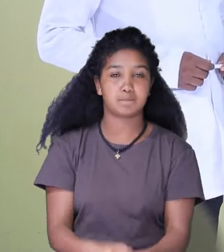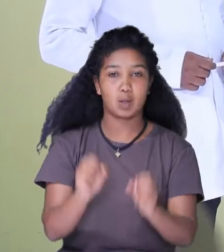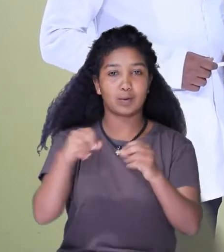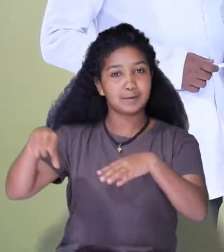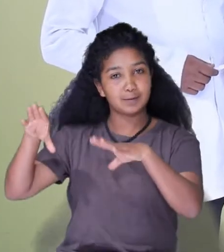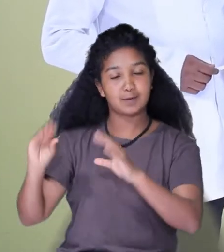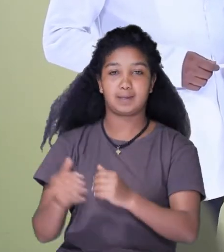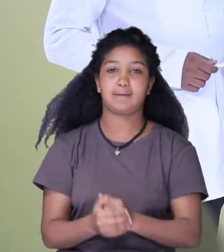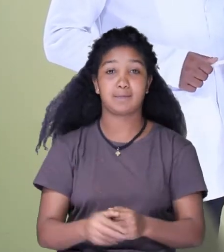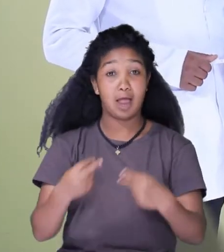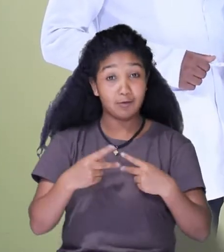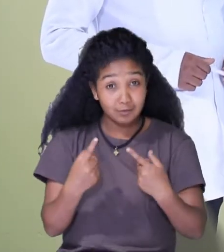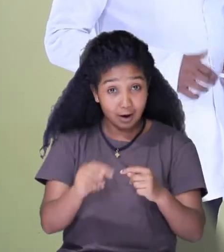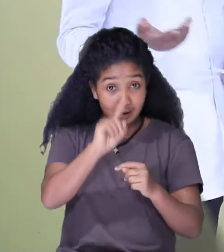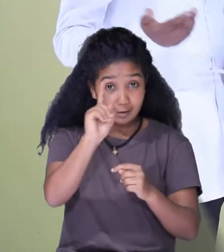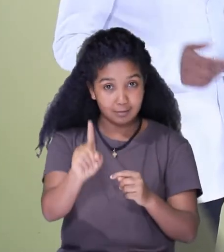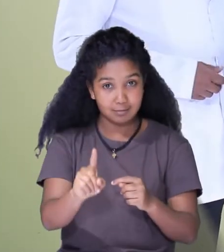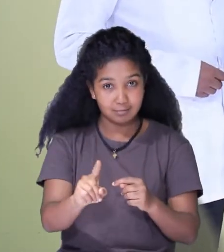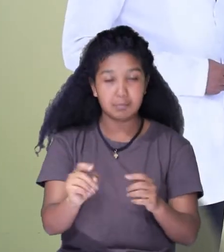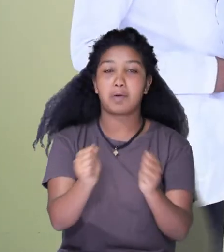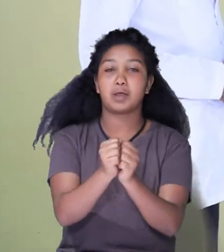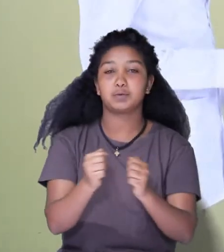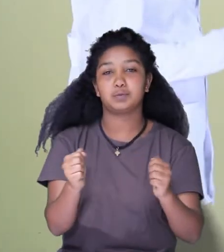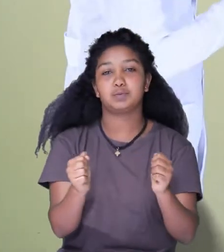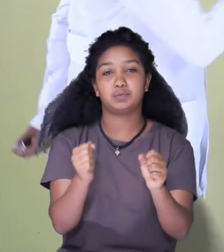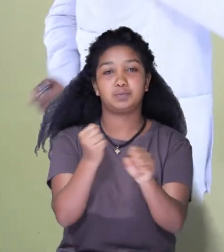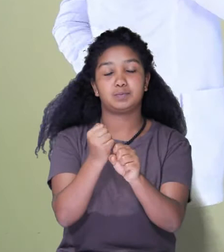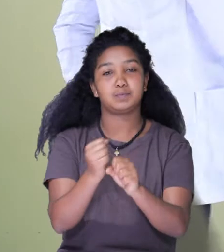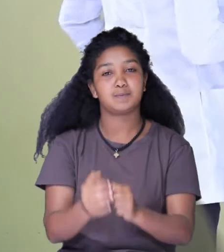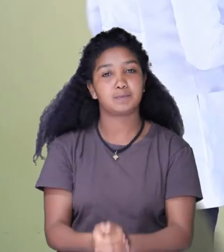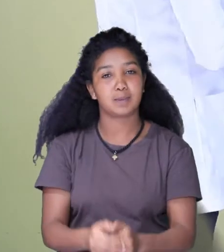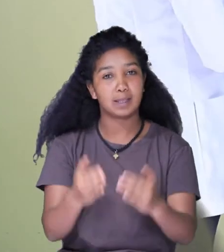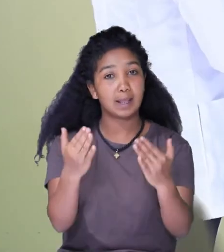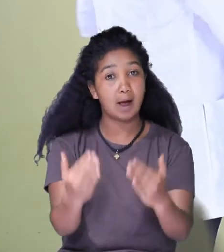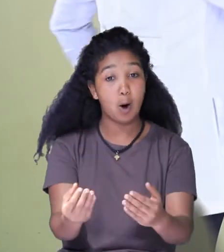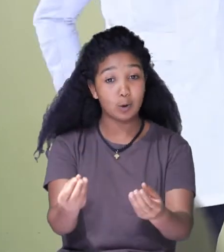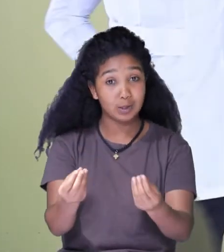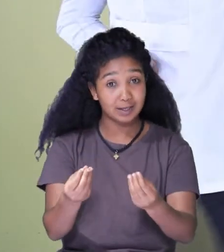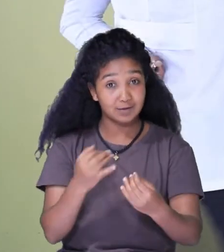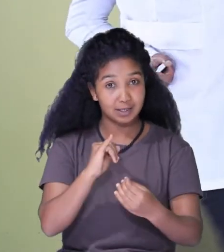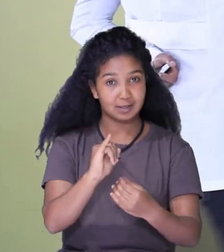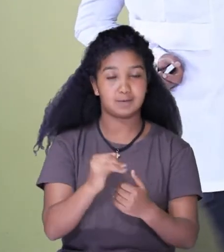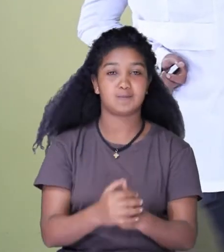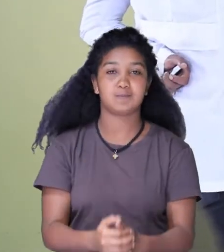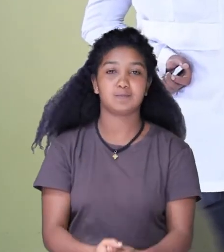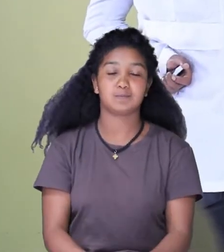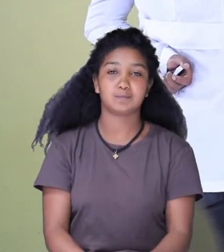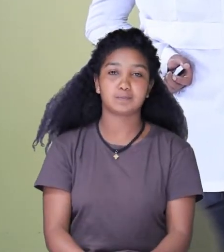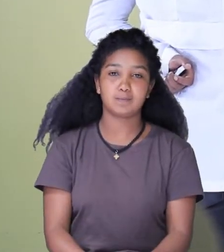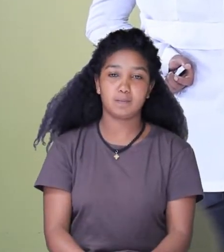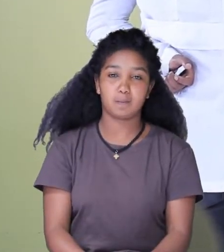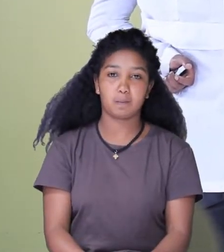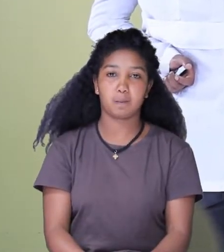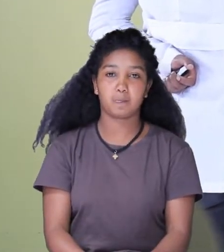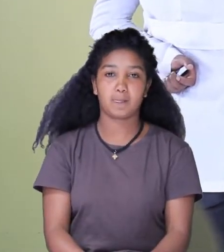Okay, students, have you tried? Let us do together. Now our given is